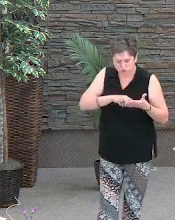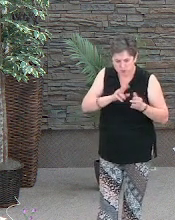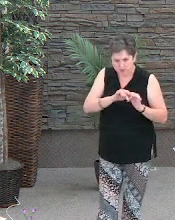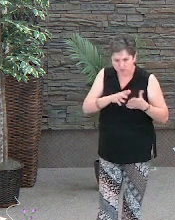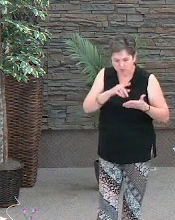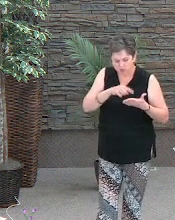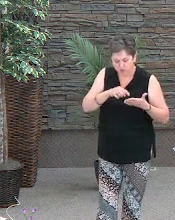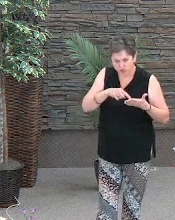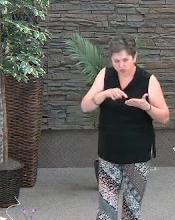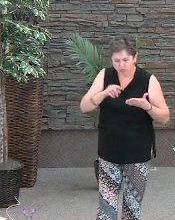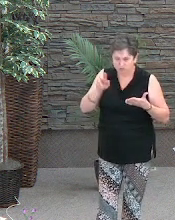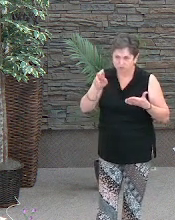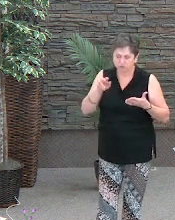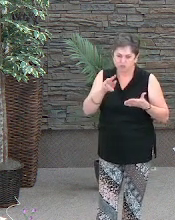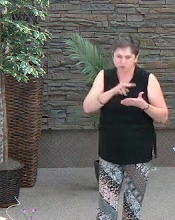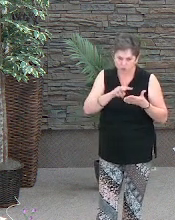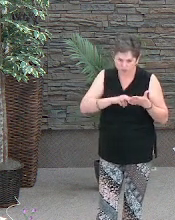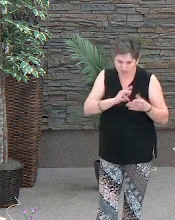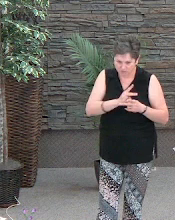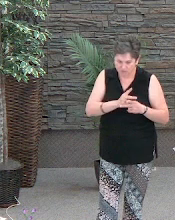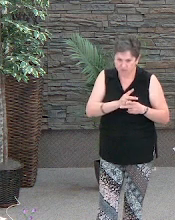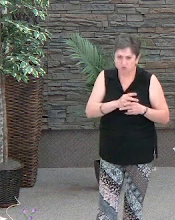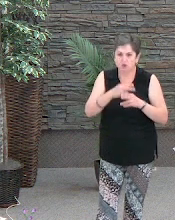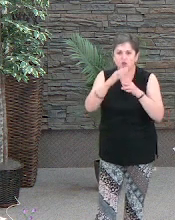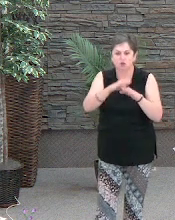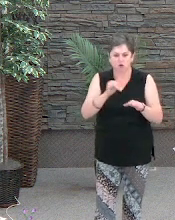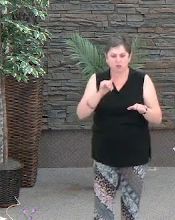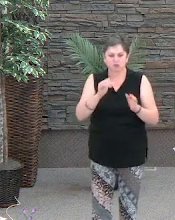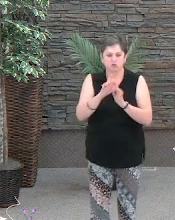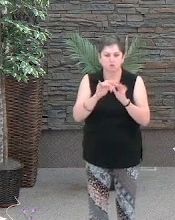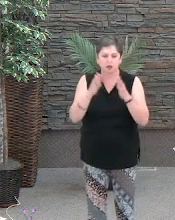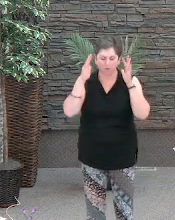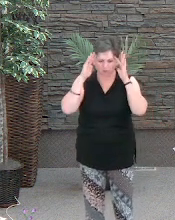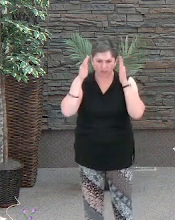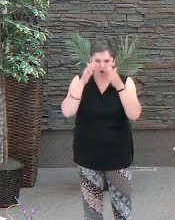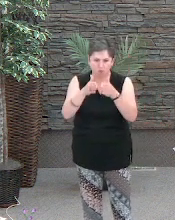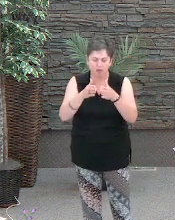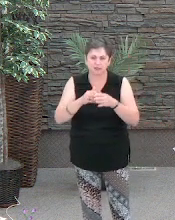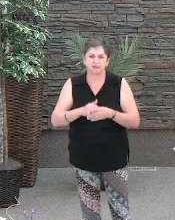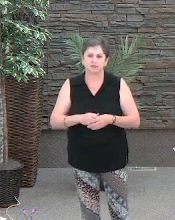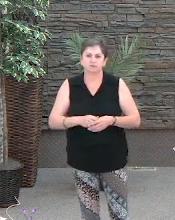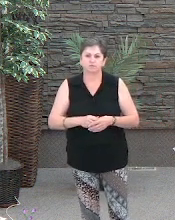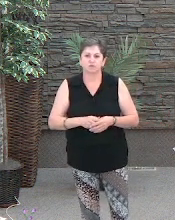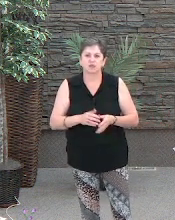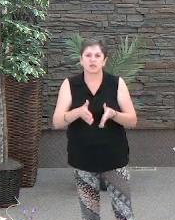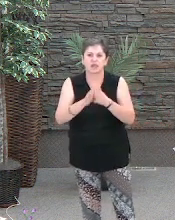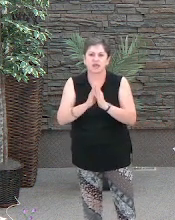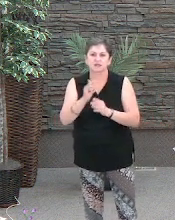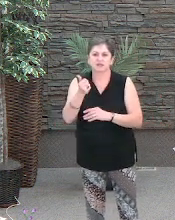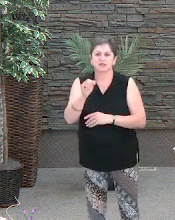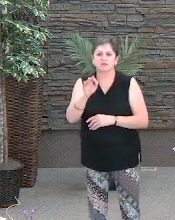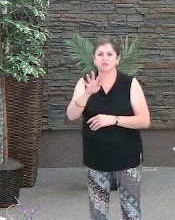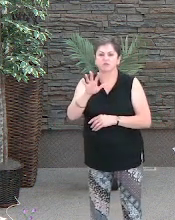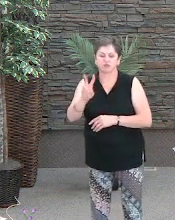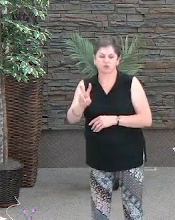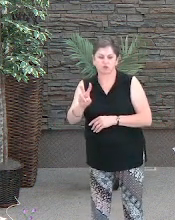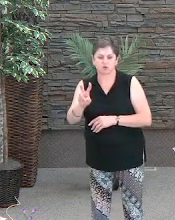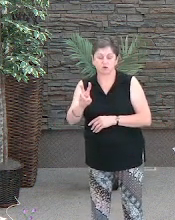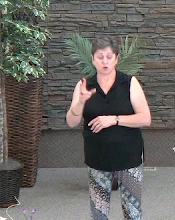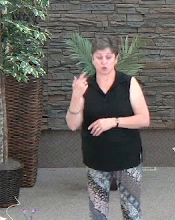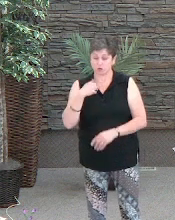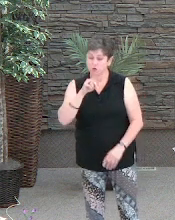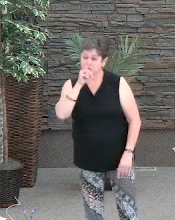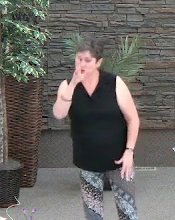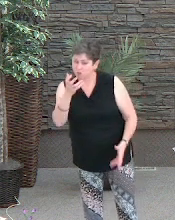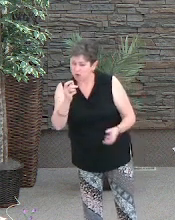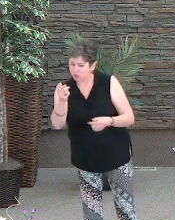Scripture and read Scripture carefully. So he called us to biblical narrow-mindedness. He asked in 1952, do we really